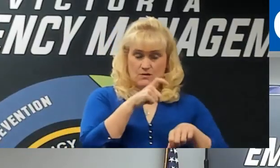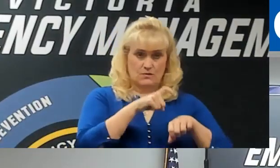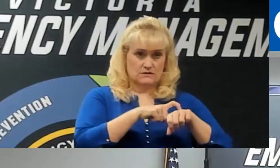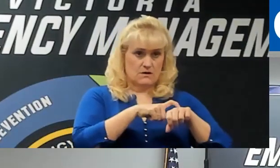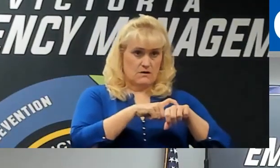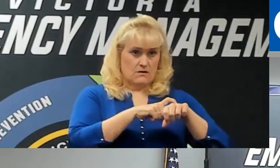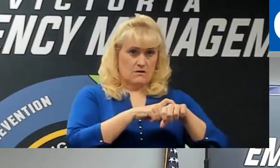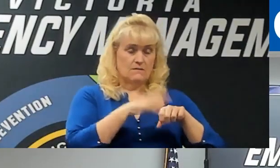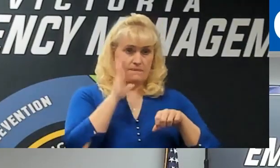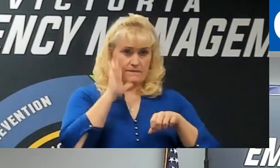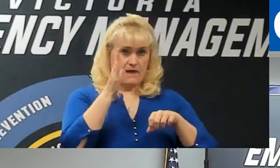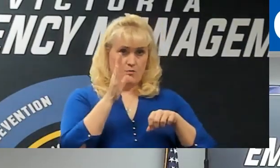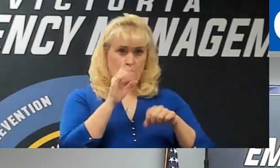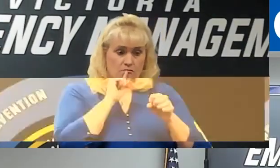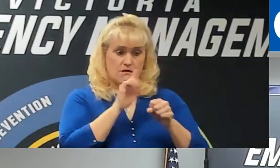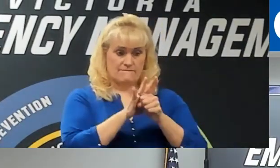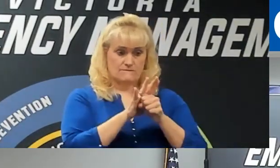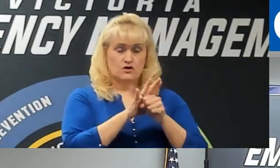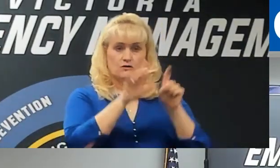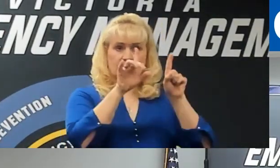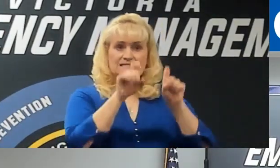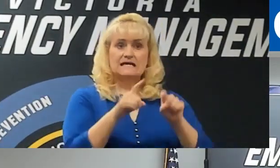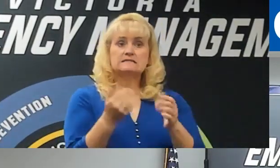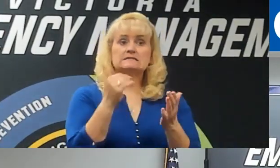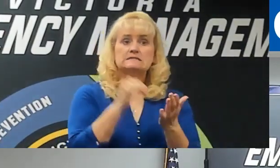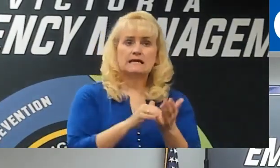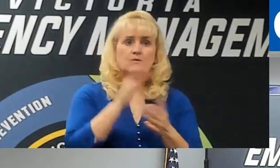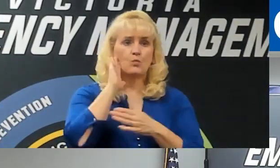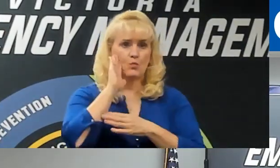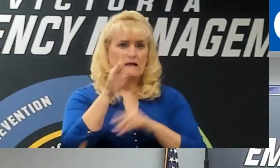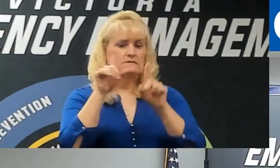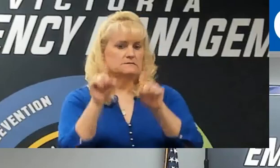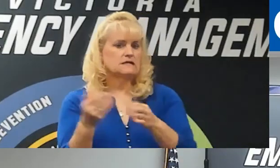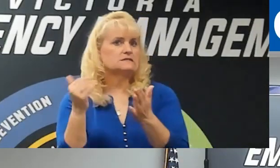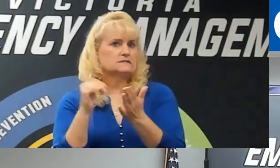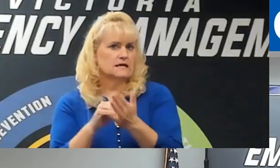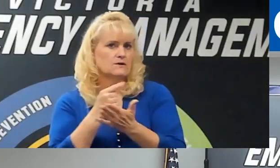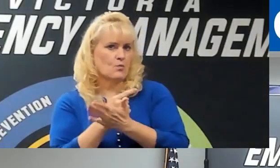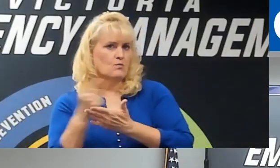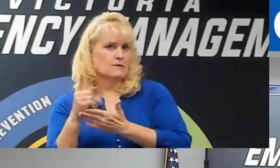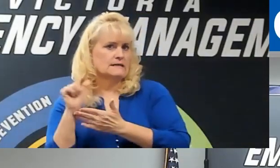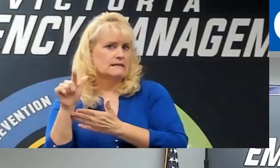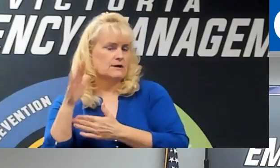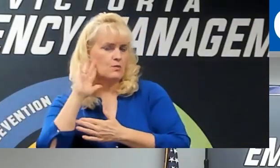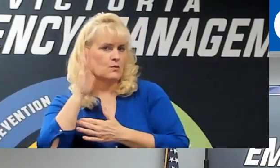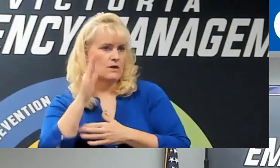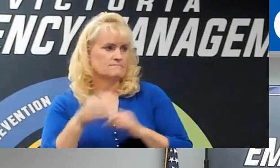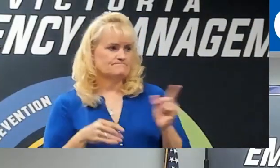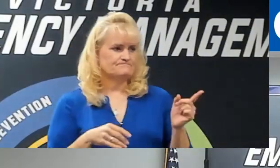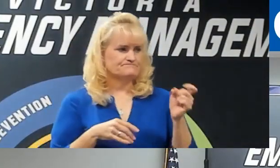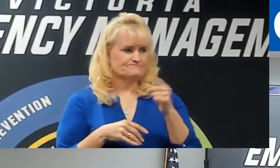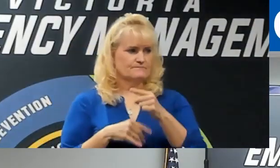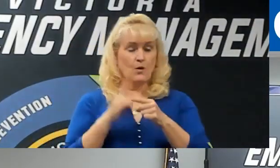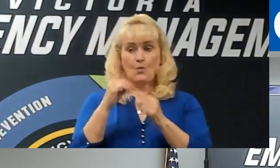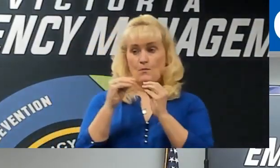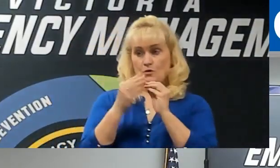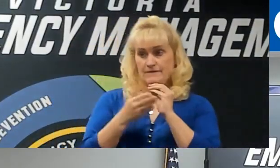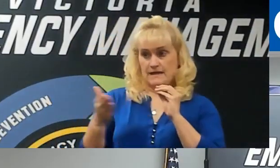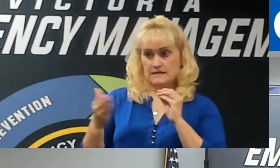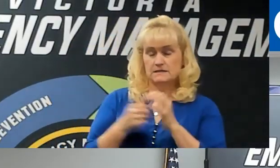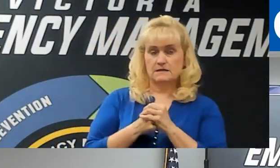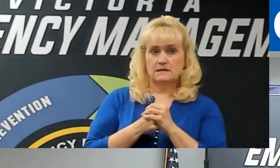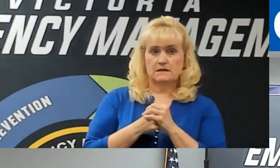but they're going to confirm that by repeating that testing within a week. And one thing I do want to touch on the outbreaks, we may have got the